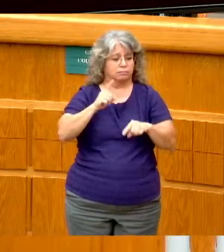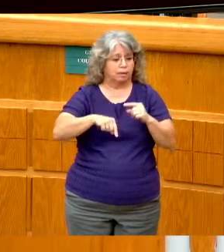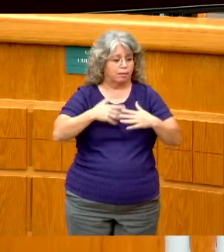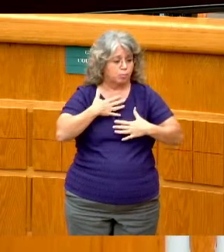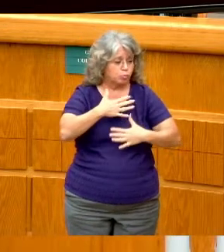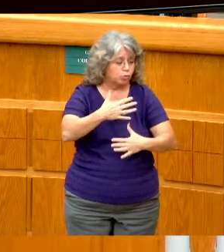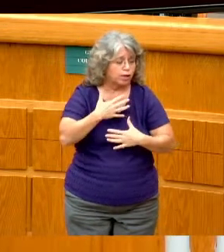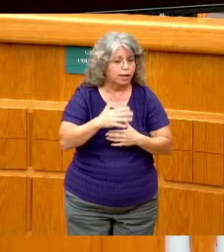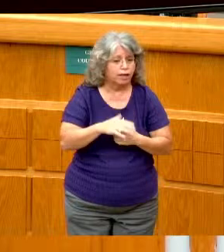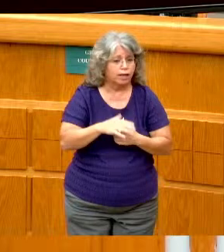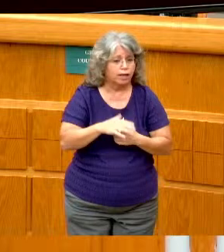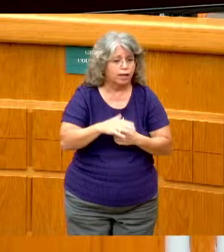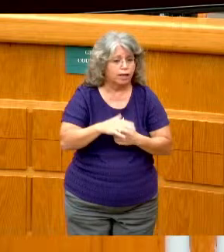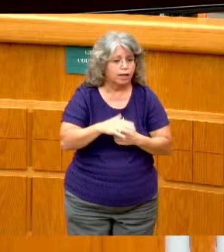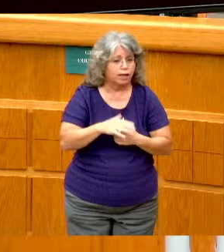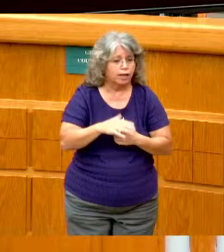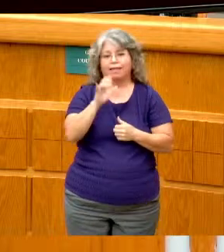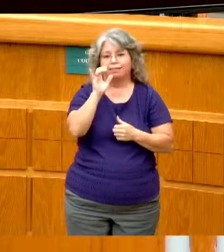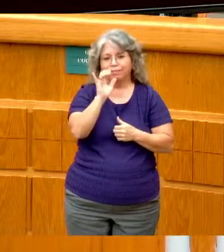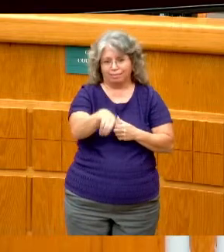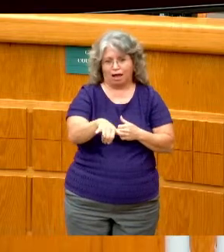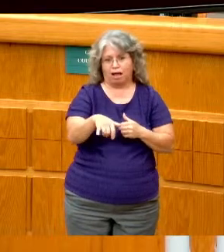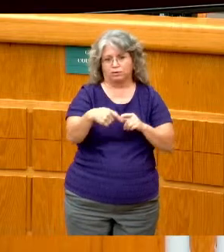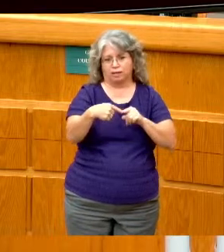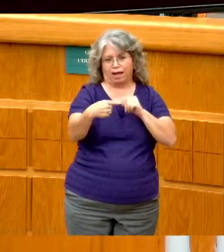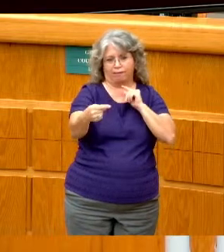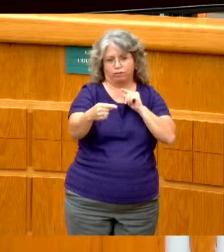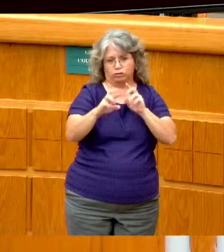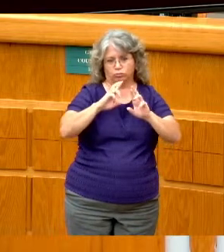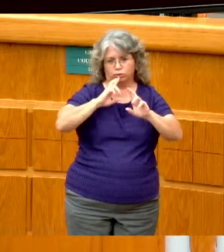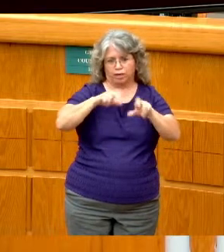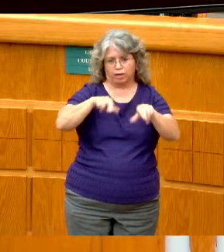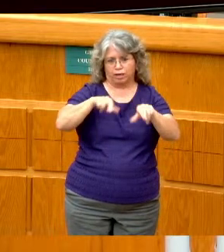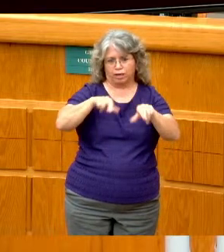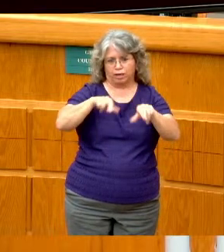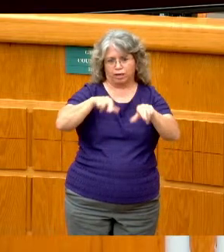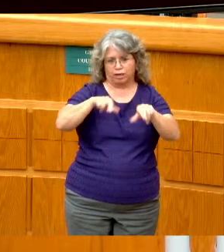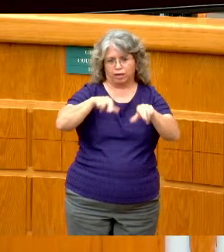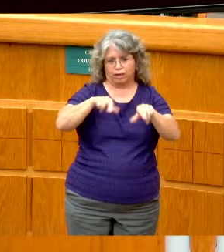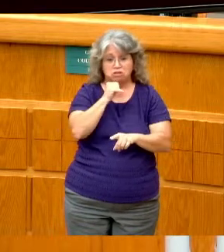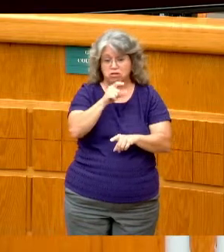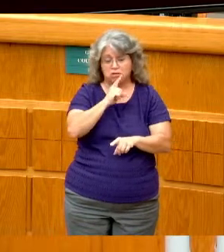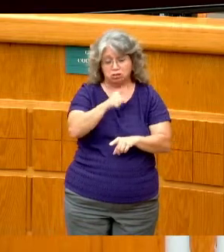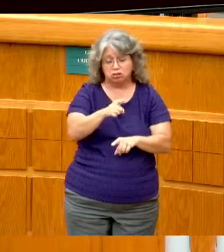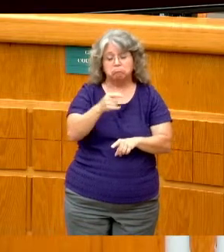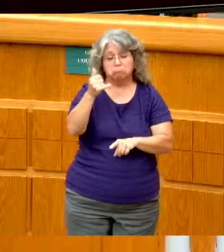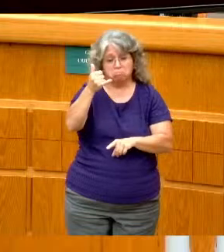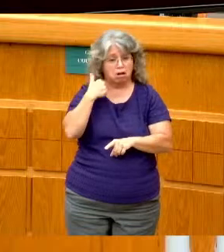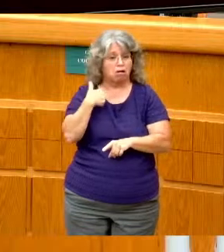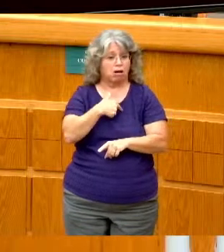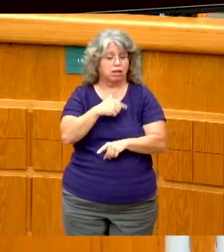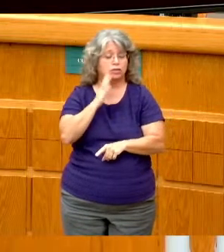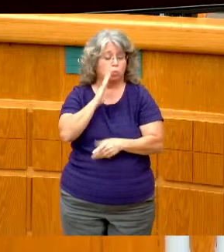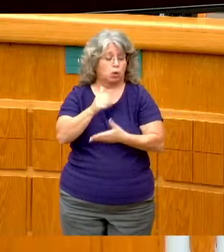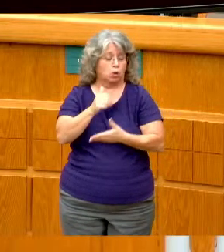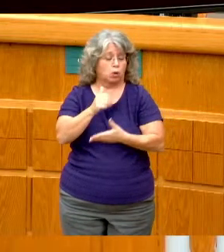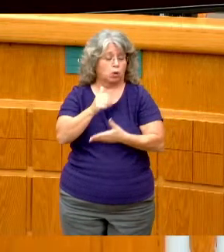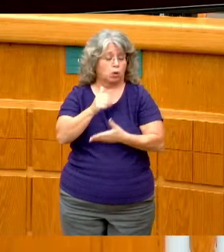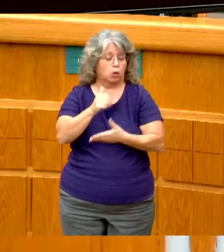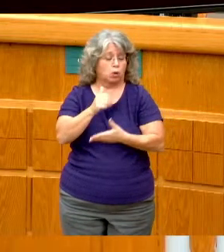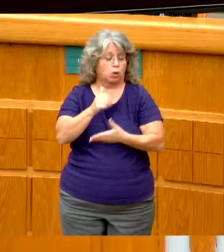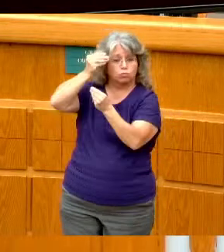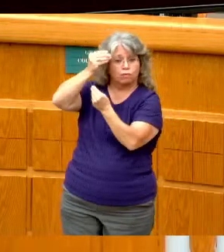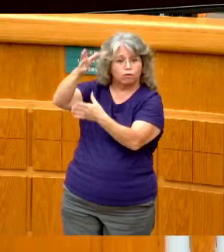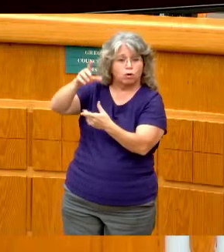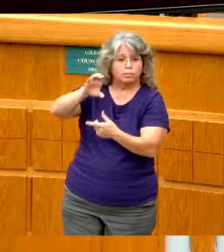hours of getting vaccinated, that's an adverse reaction. But please, if you're not sure, call us, and again, we'll help you report it to CDC,